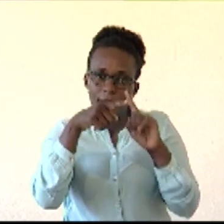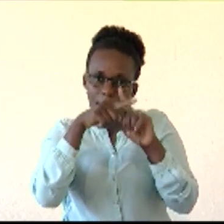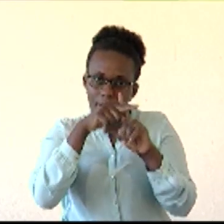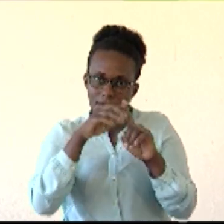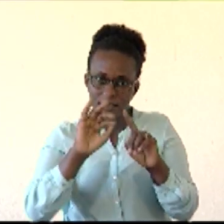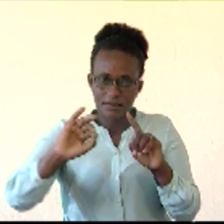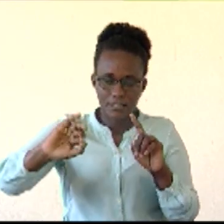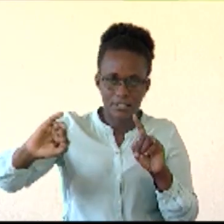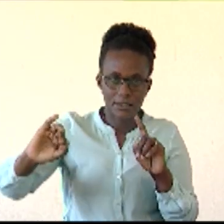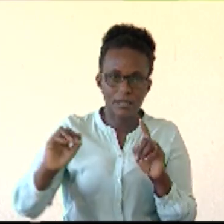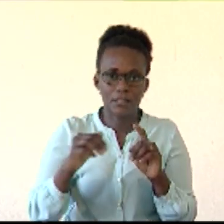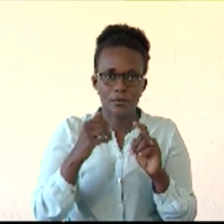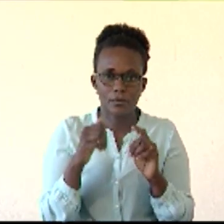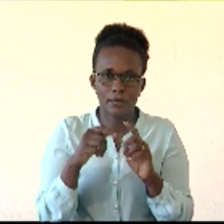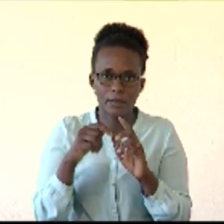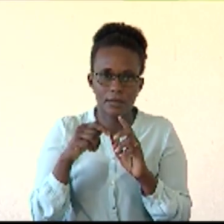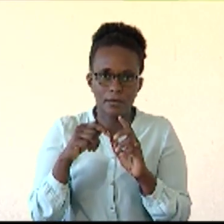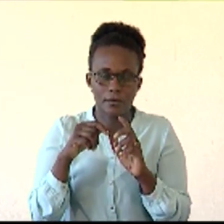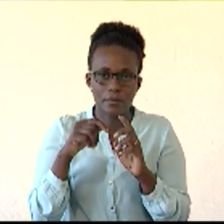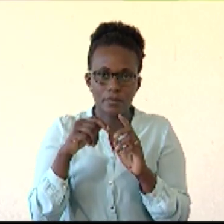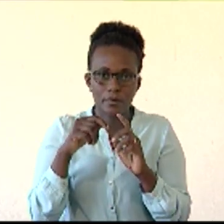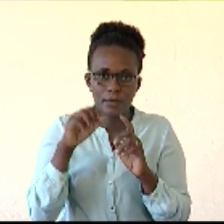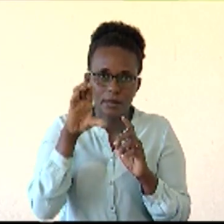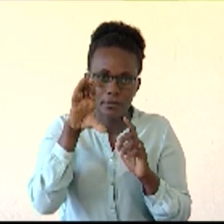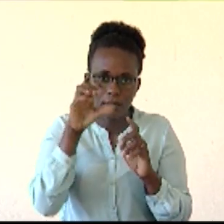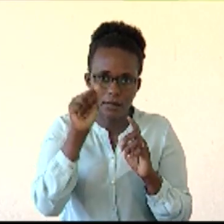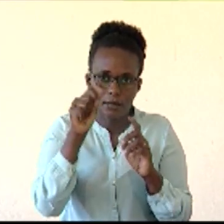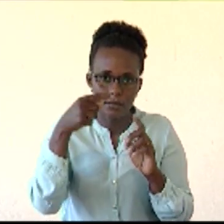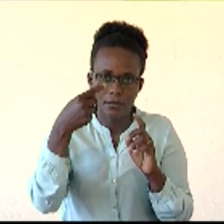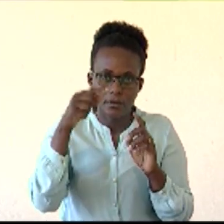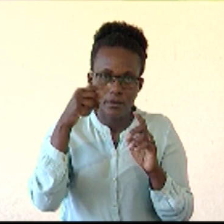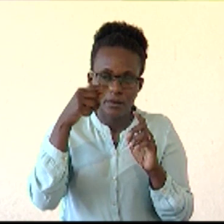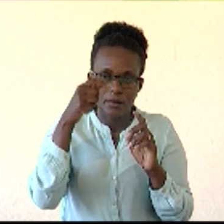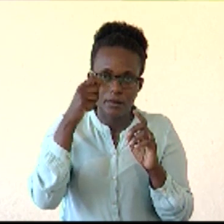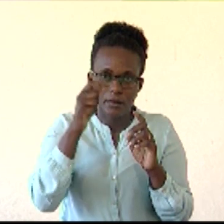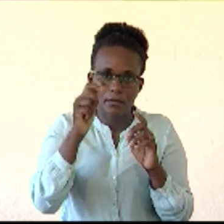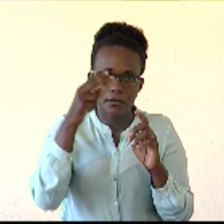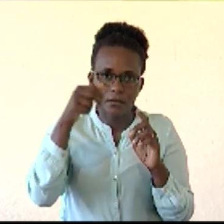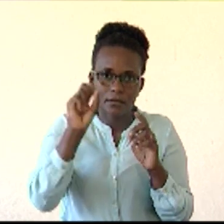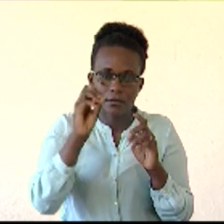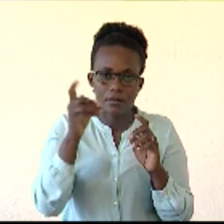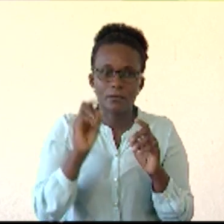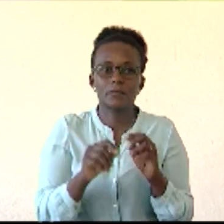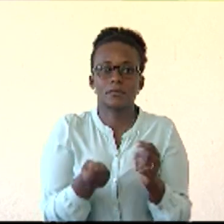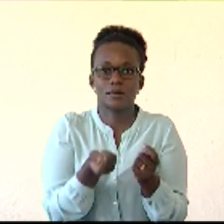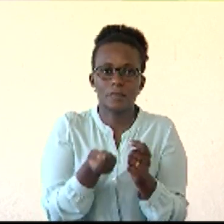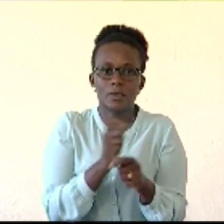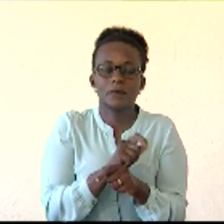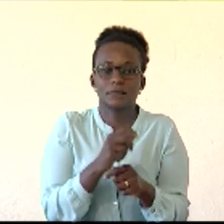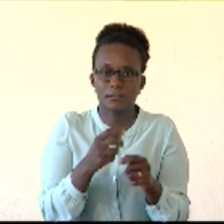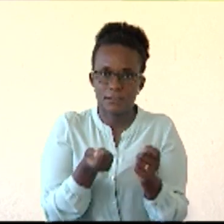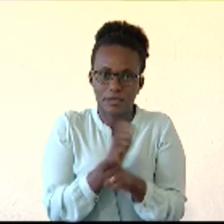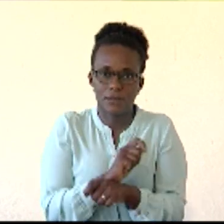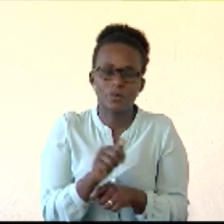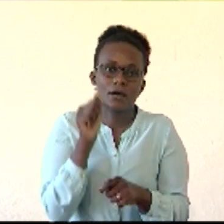oxygen moving to the cathode, to the anode, and then you have aluminum ions which will go to the